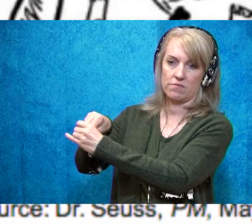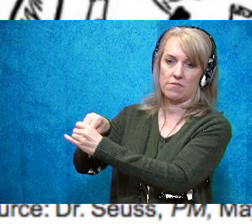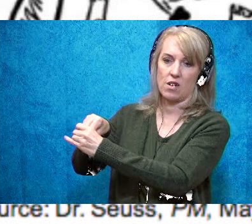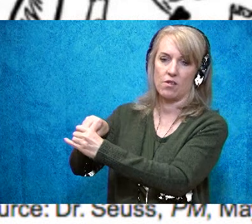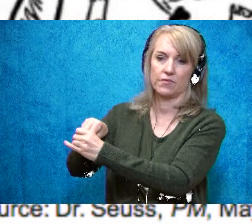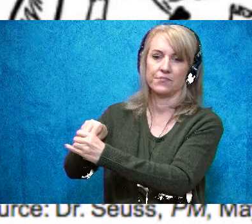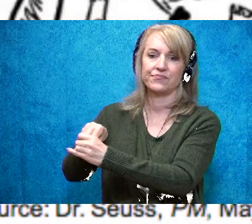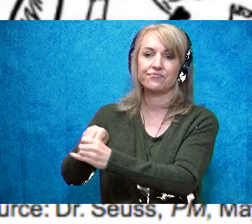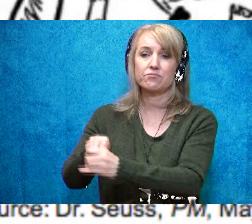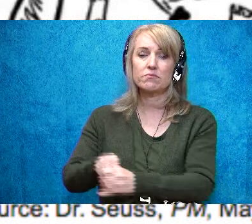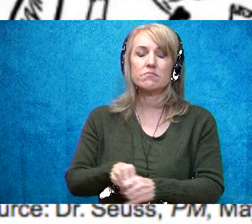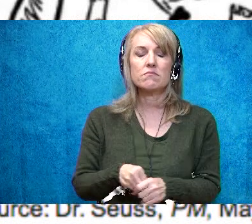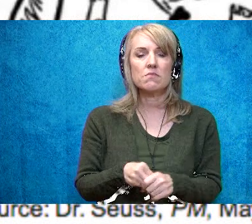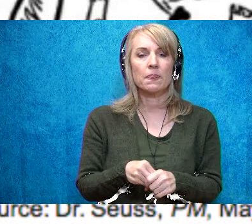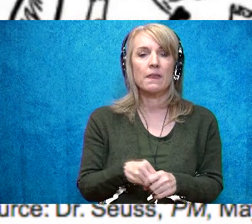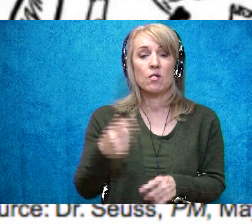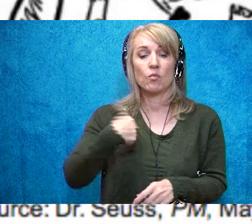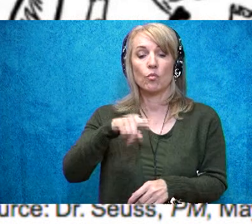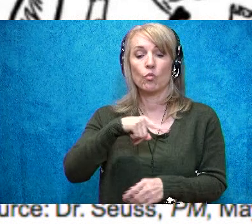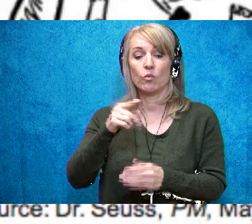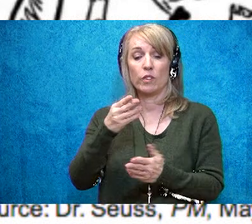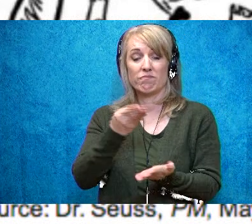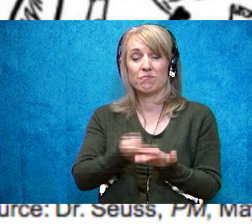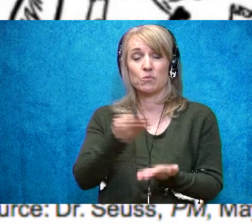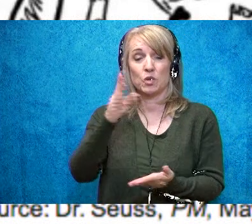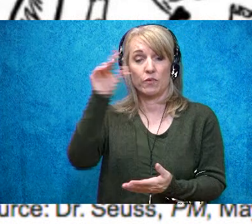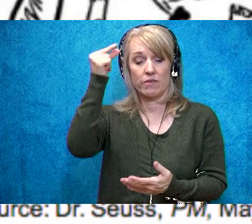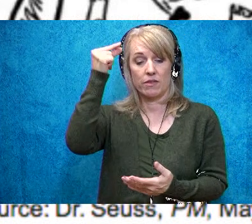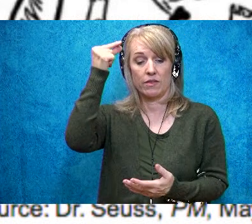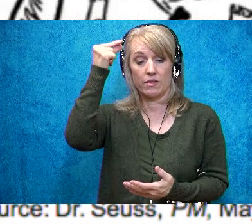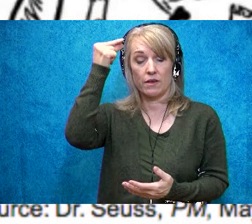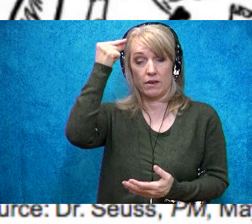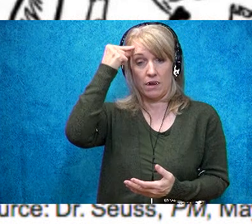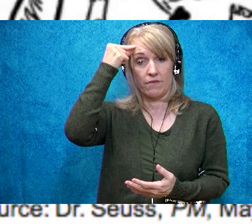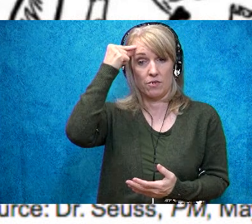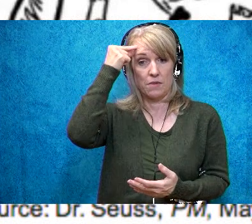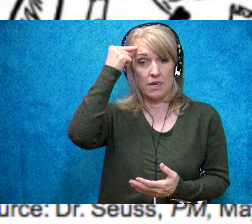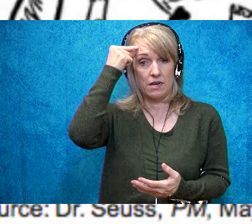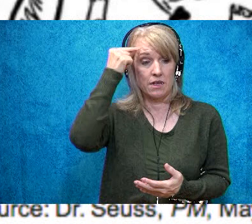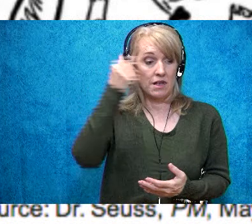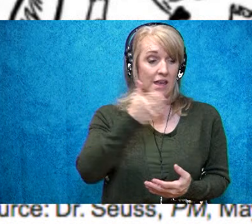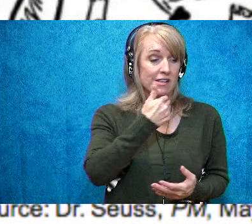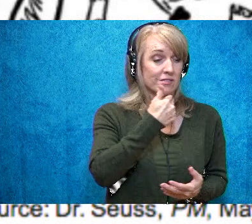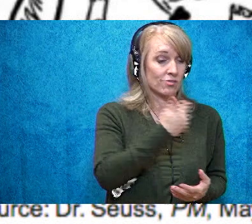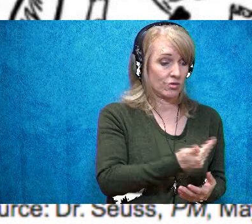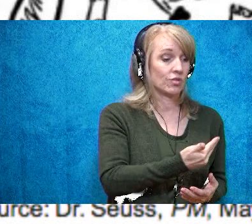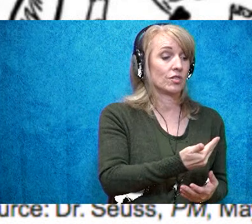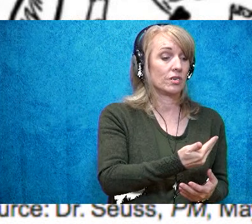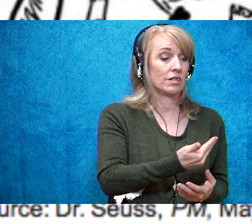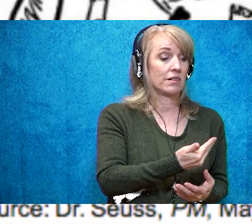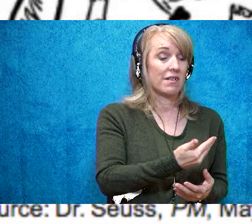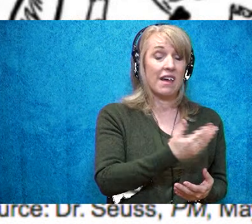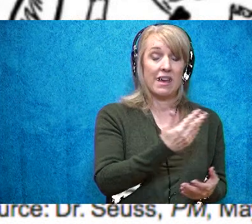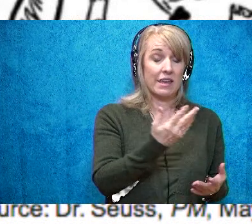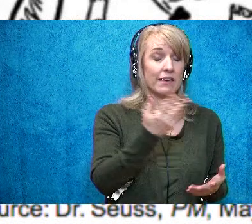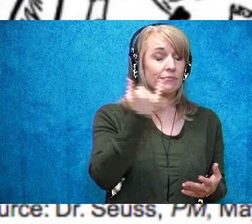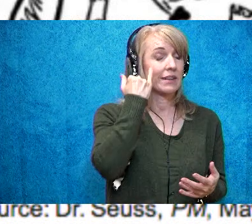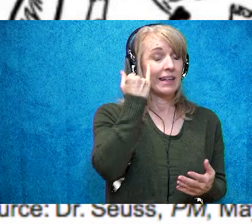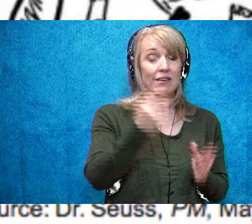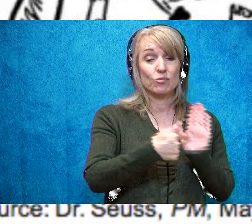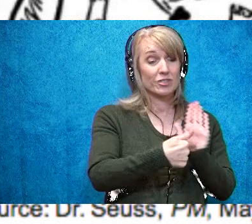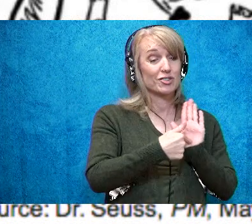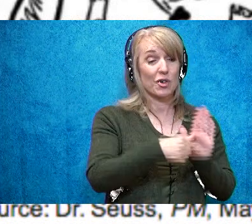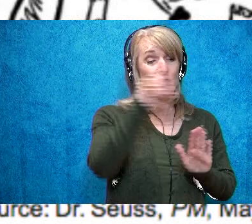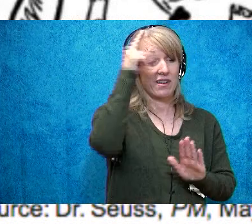will have proved democracy such a failure at home that there will be little use fighting for it abroad. Now, if you'll look at the cartoon beside